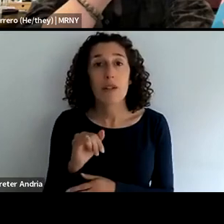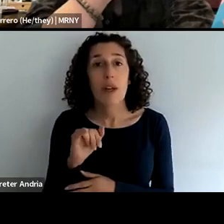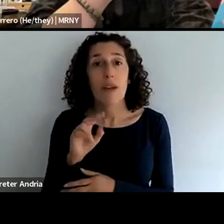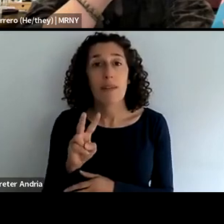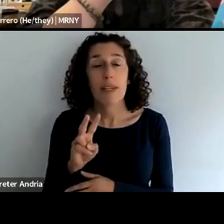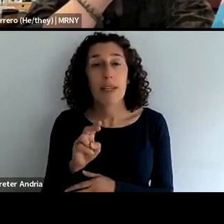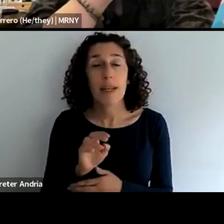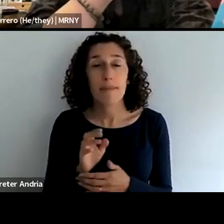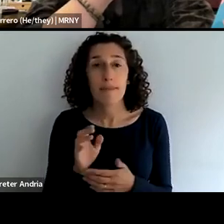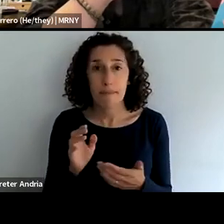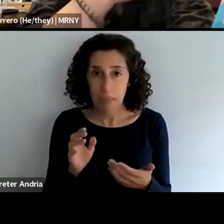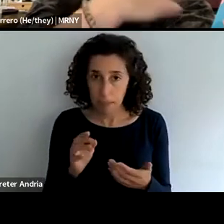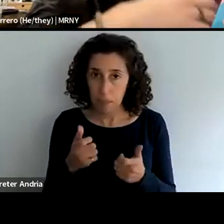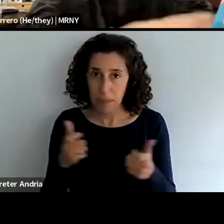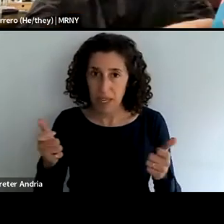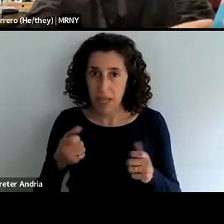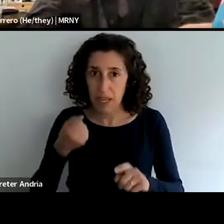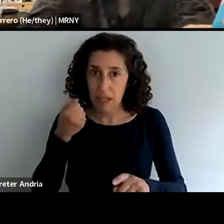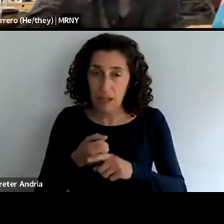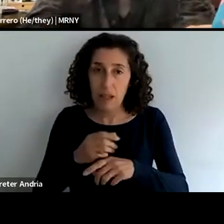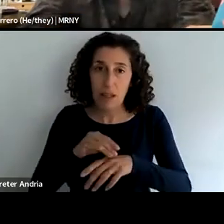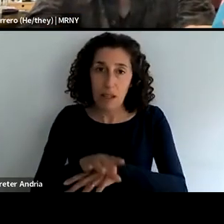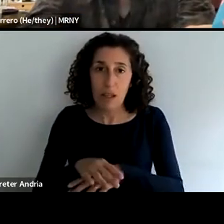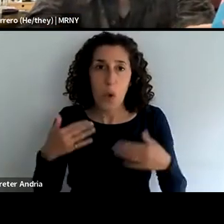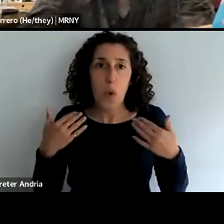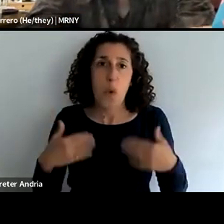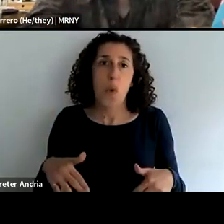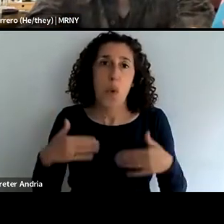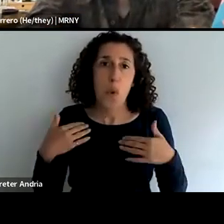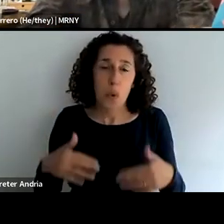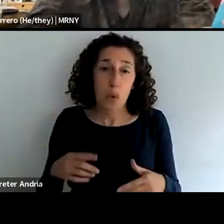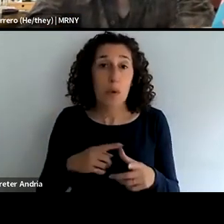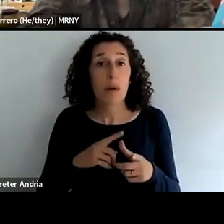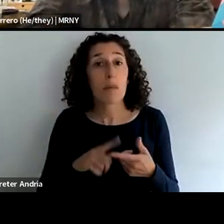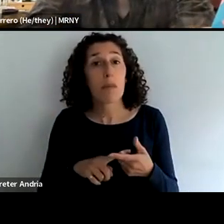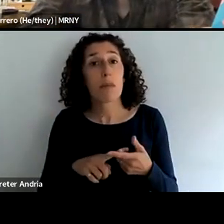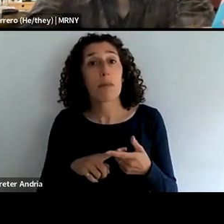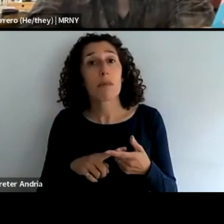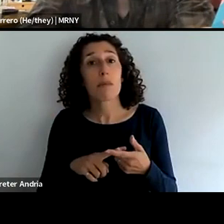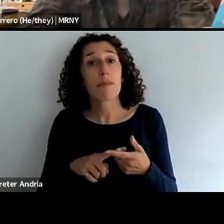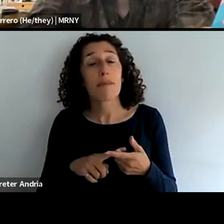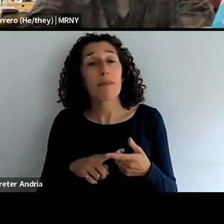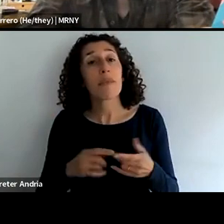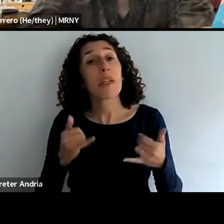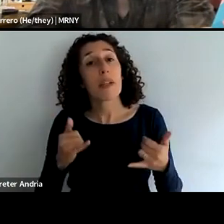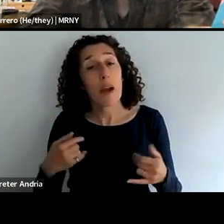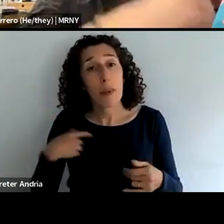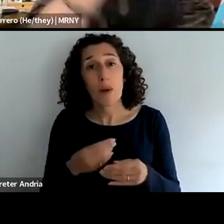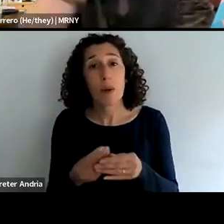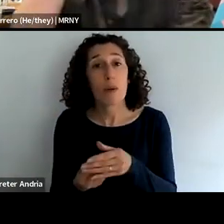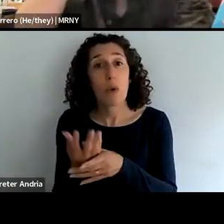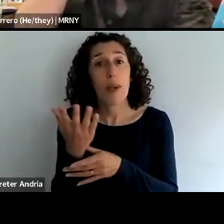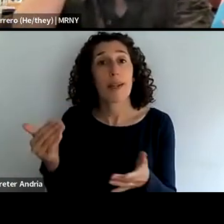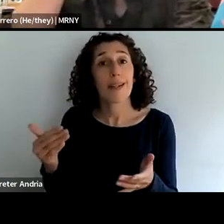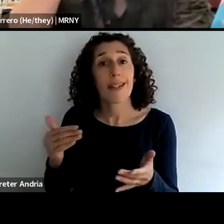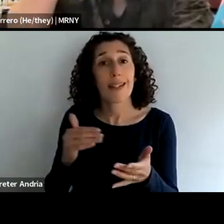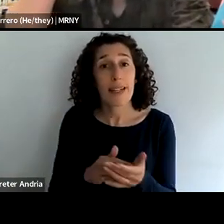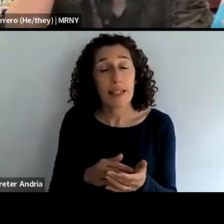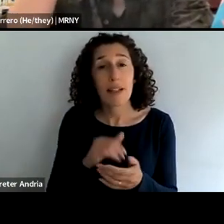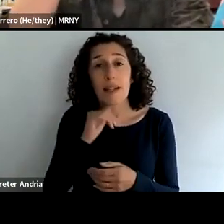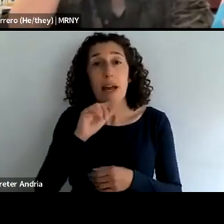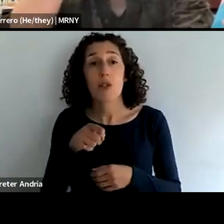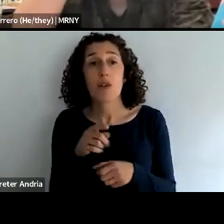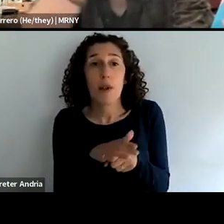stopped. We're growing again. Now we're being attacked at the national level instead of just on the local community